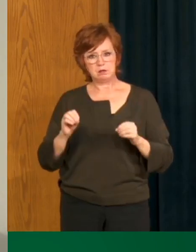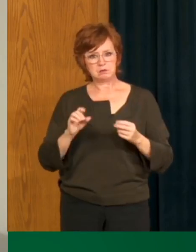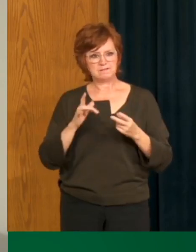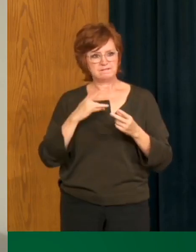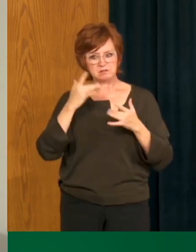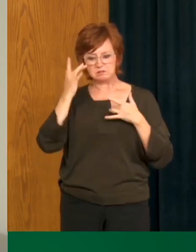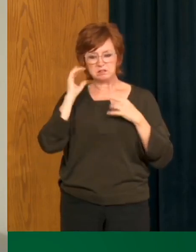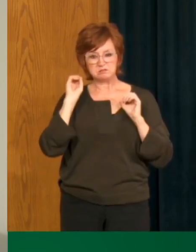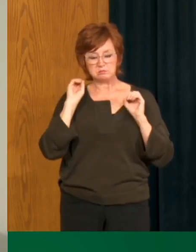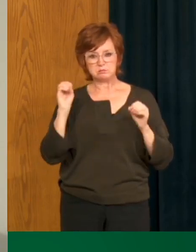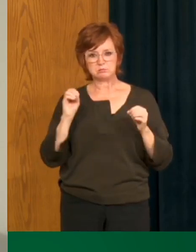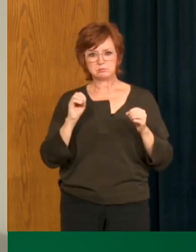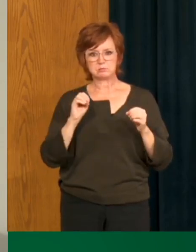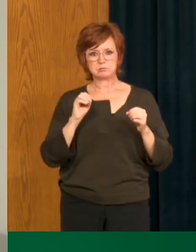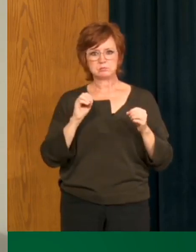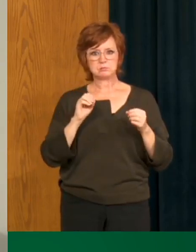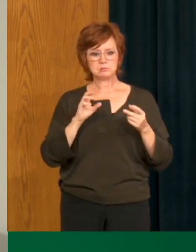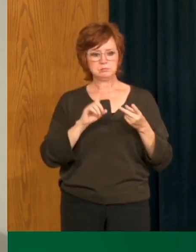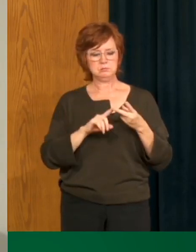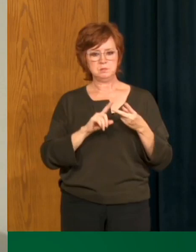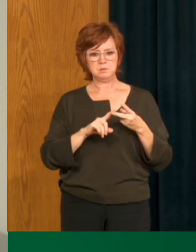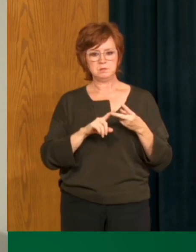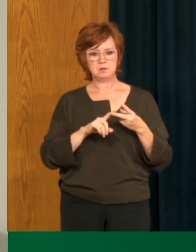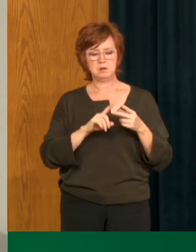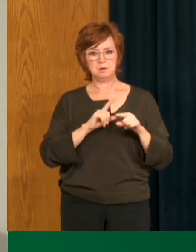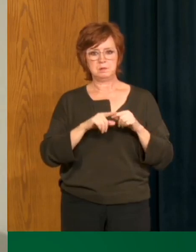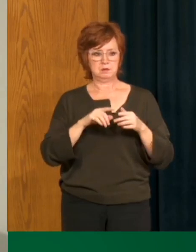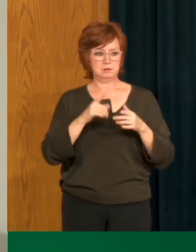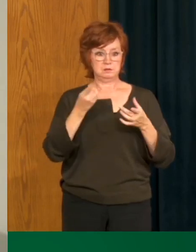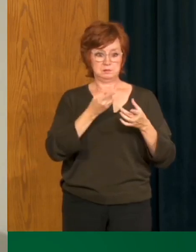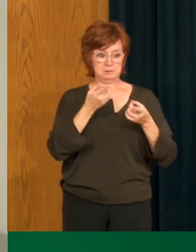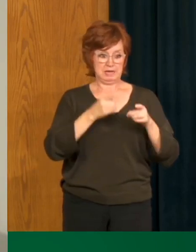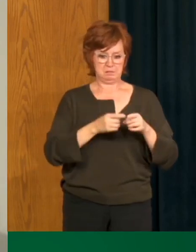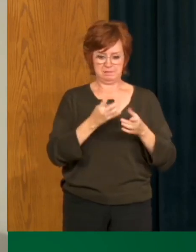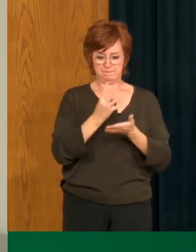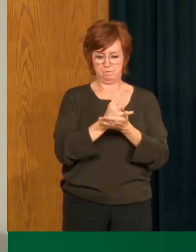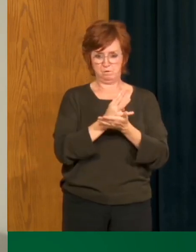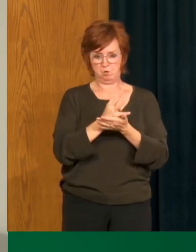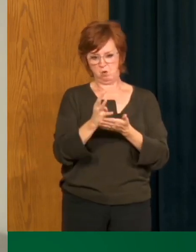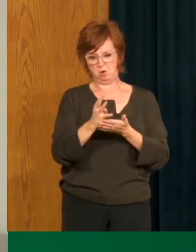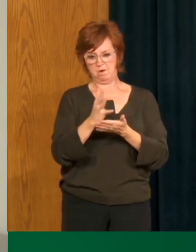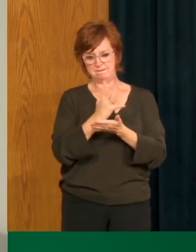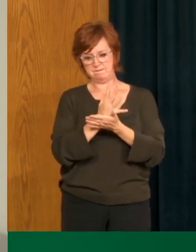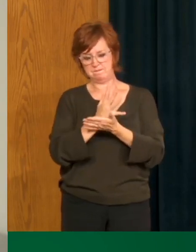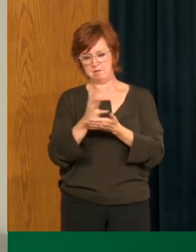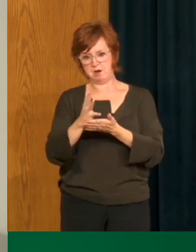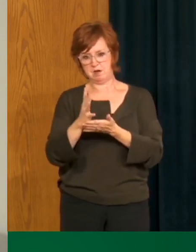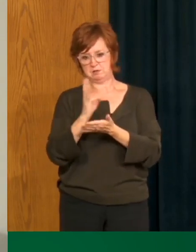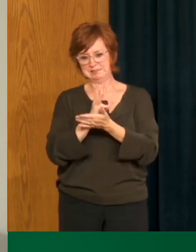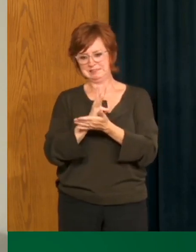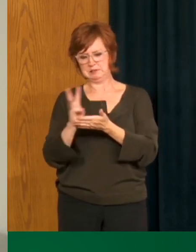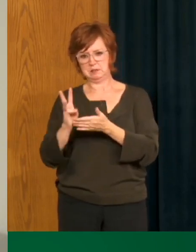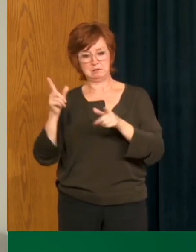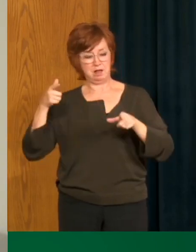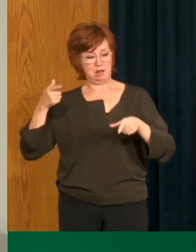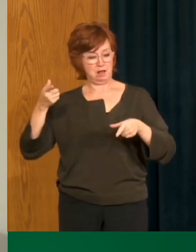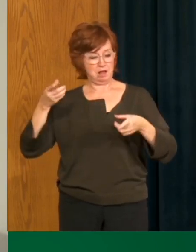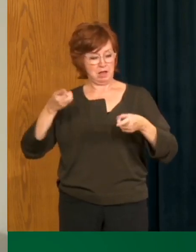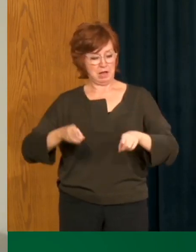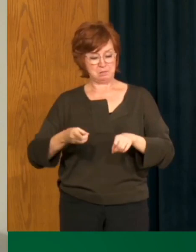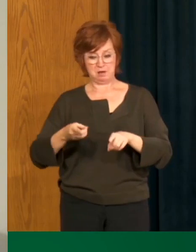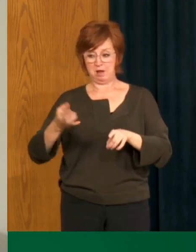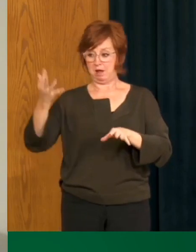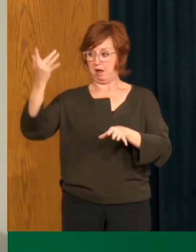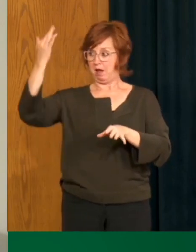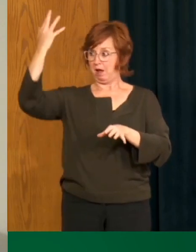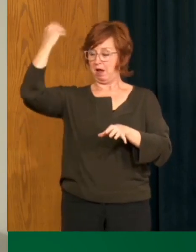of events that happened 4-6 weeks ago, and more useful to think of, okay, what were your immediate contacts 2 weeks ago? How can we notify